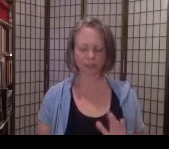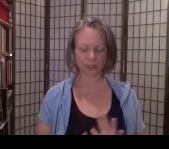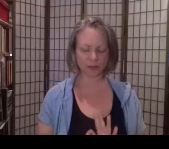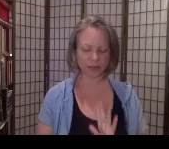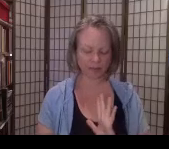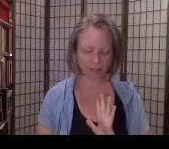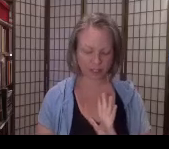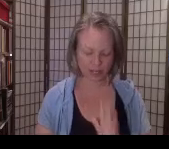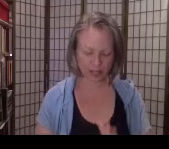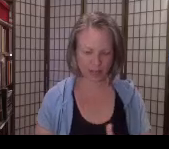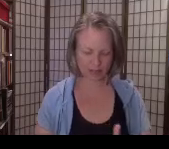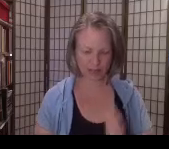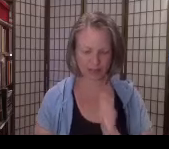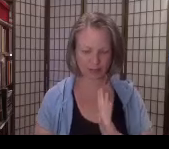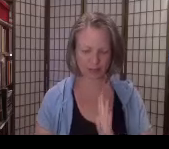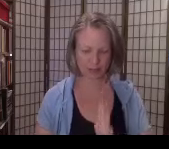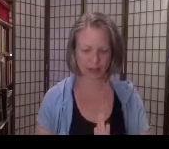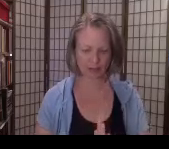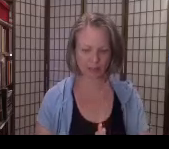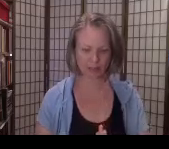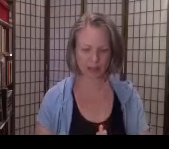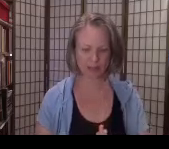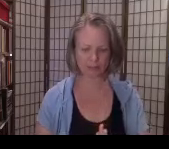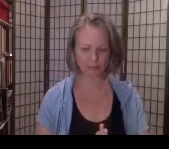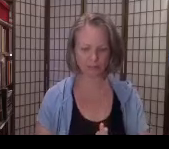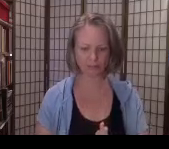It's, so this conversation I had with somebody was about,